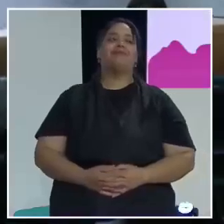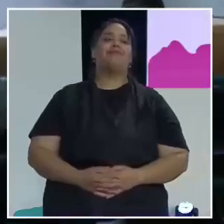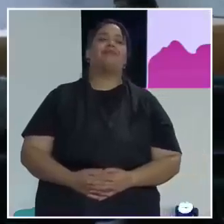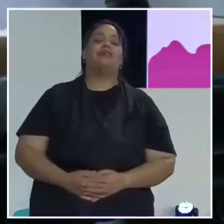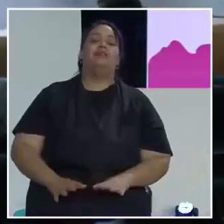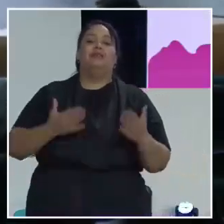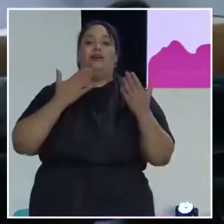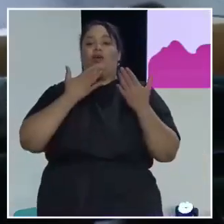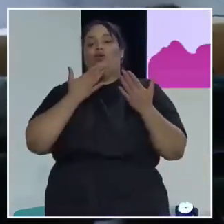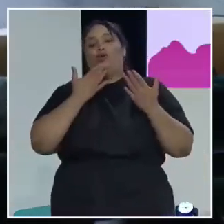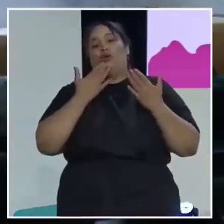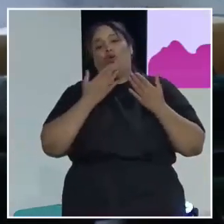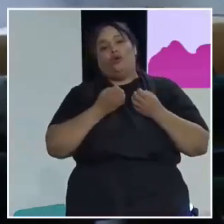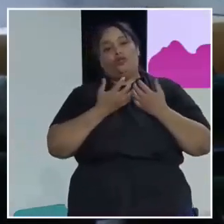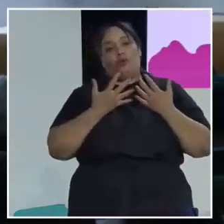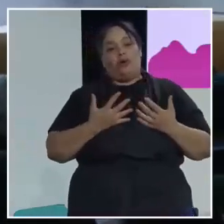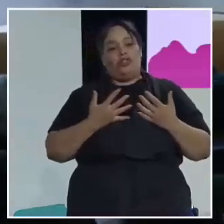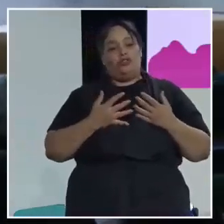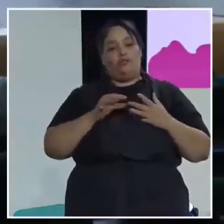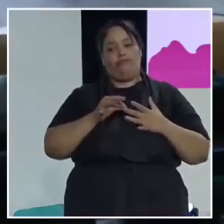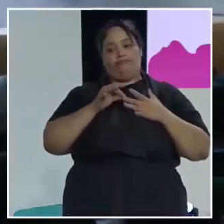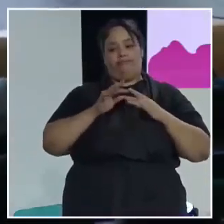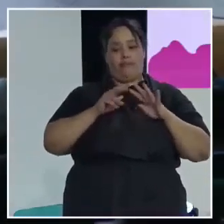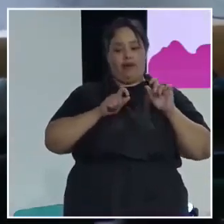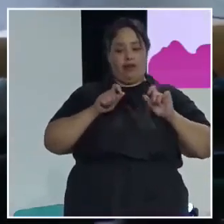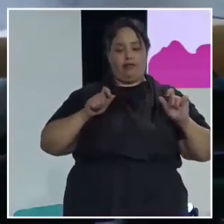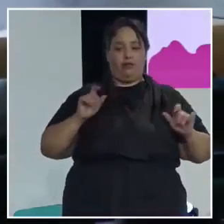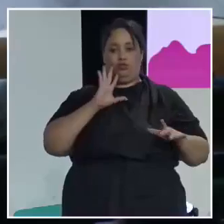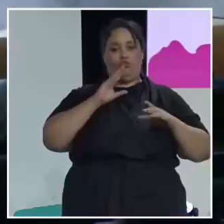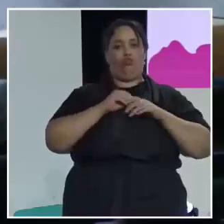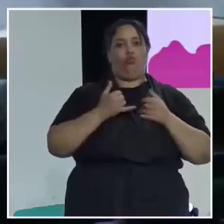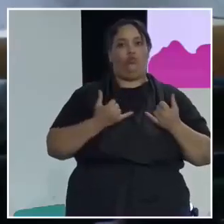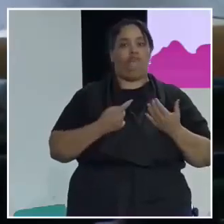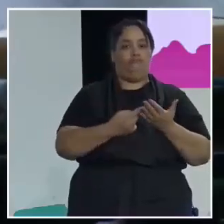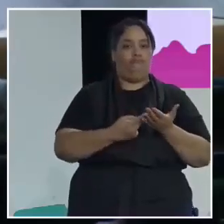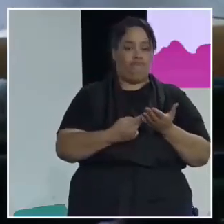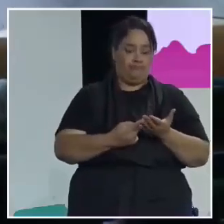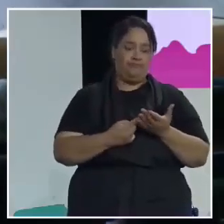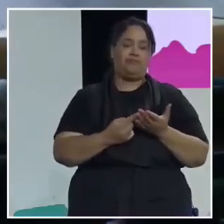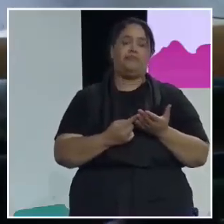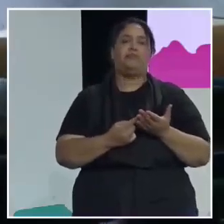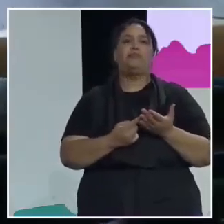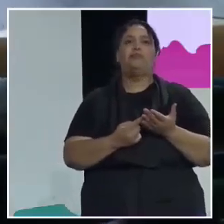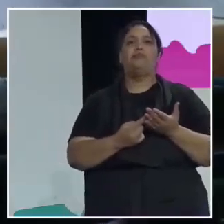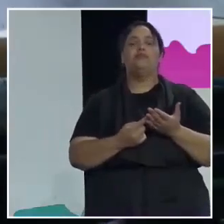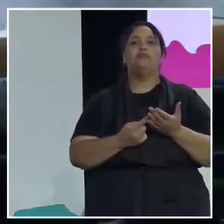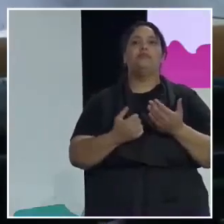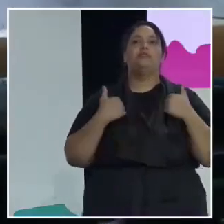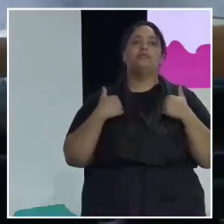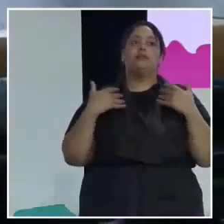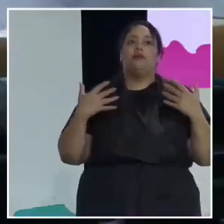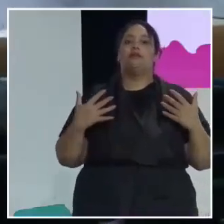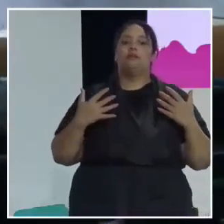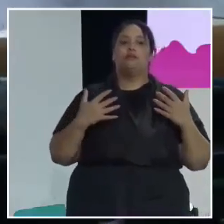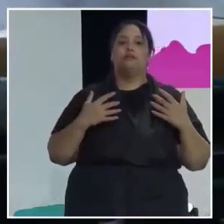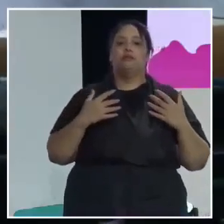Well, thank you so much for the distinguished panelists joining our discussion today. I would like to, start with the question